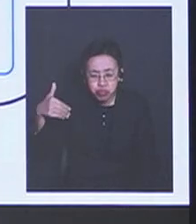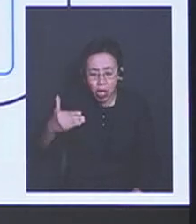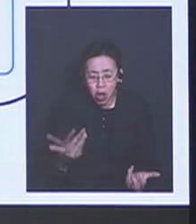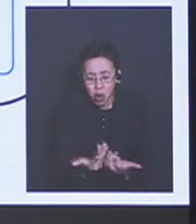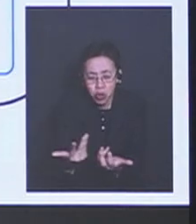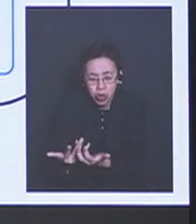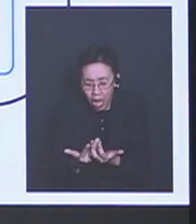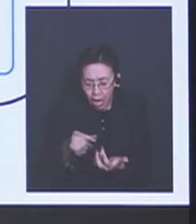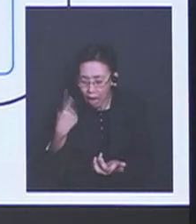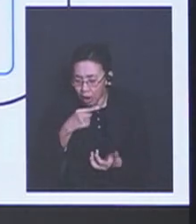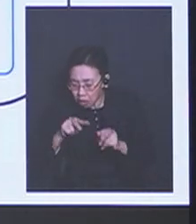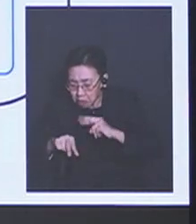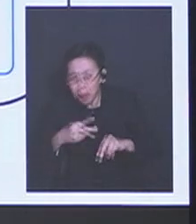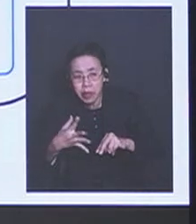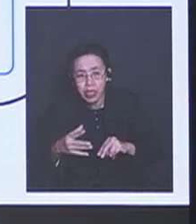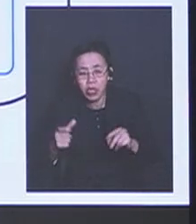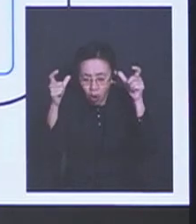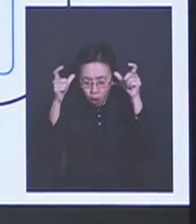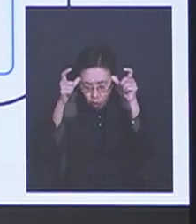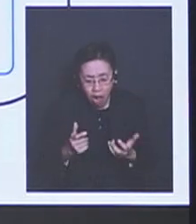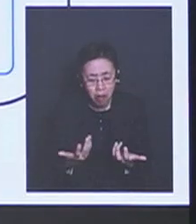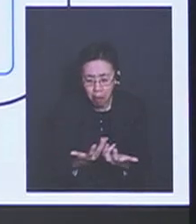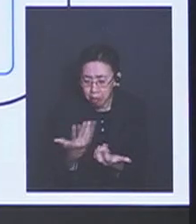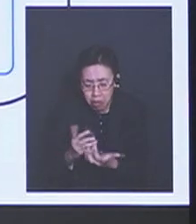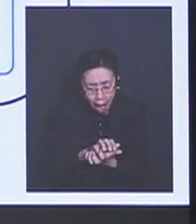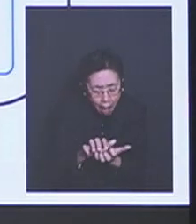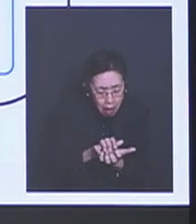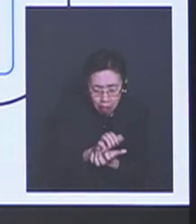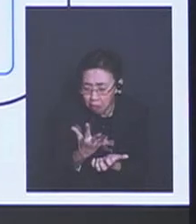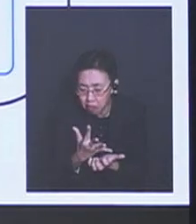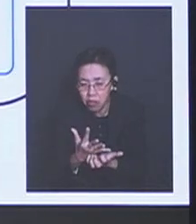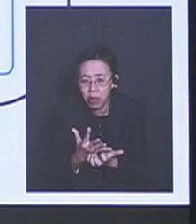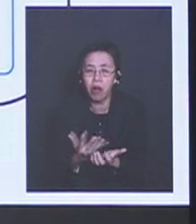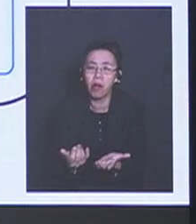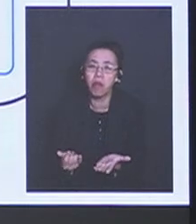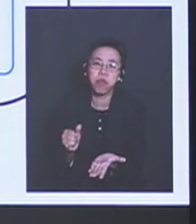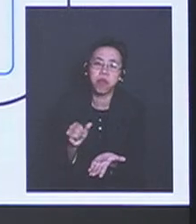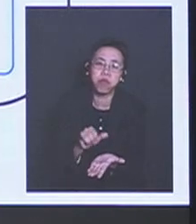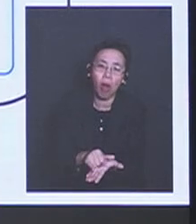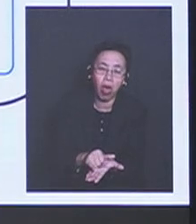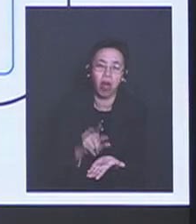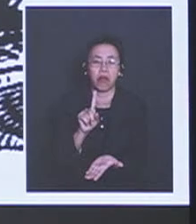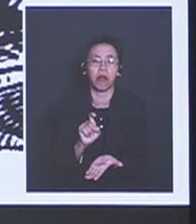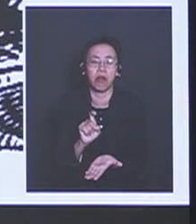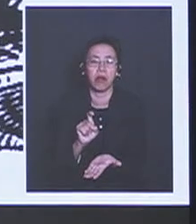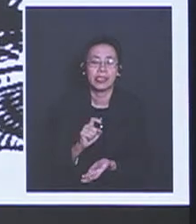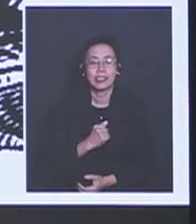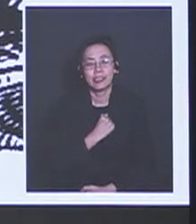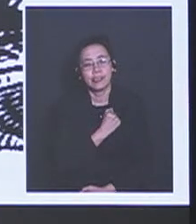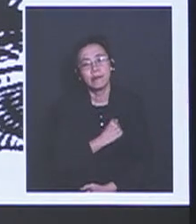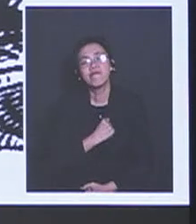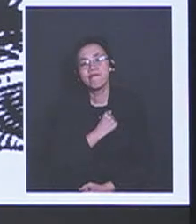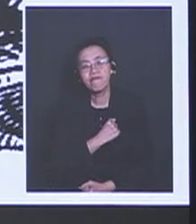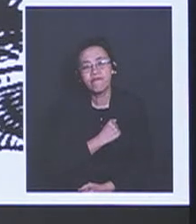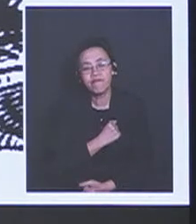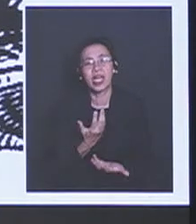die anyway, right? So this is like a tragedy of the common that local government need to act. And if